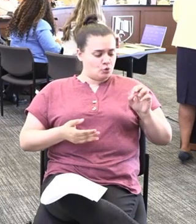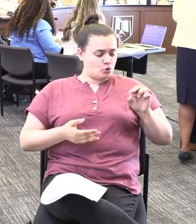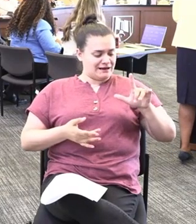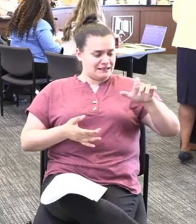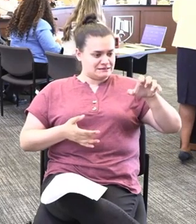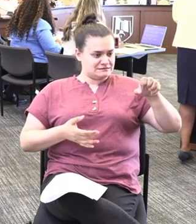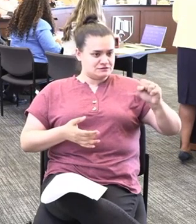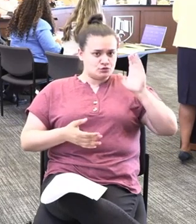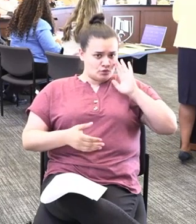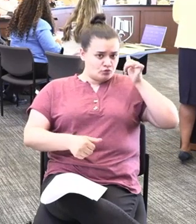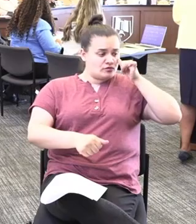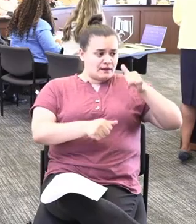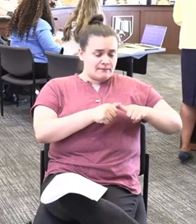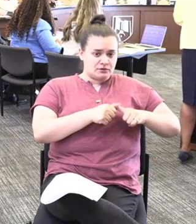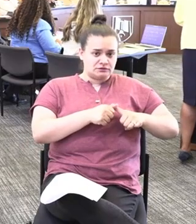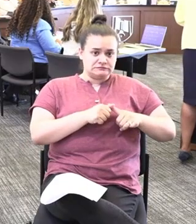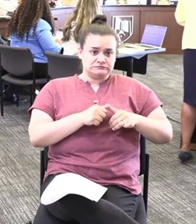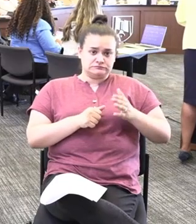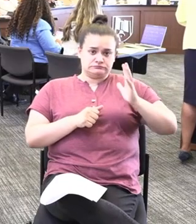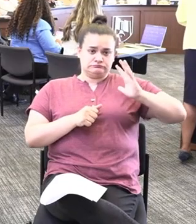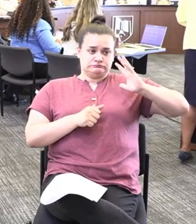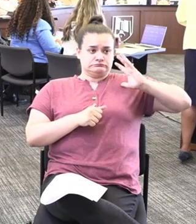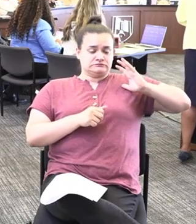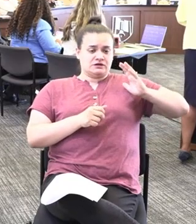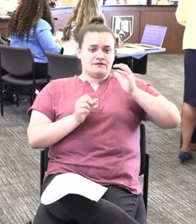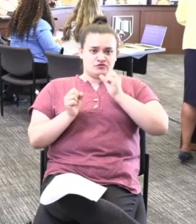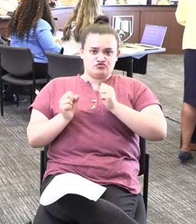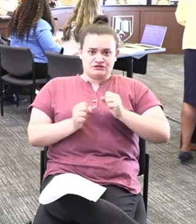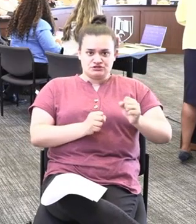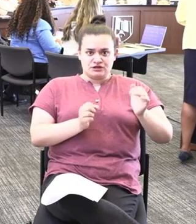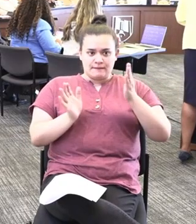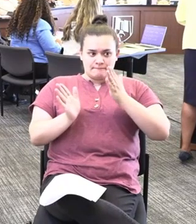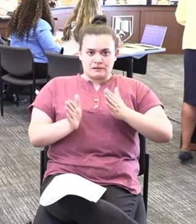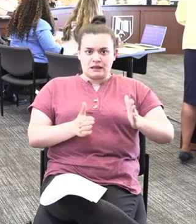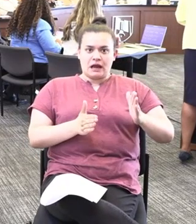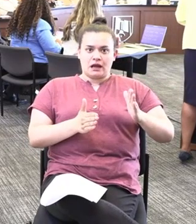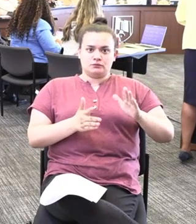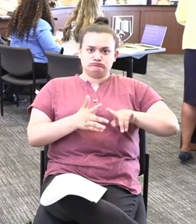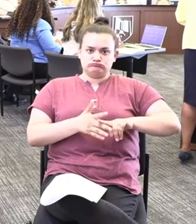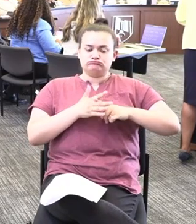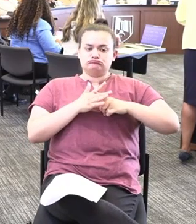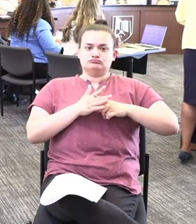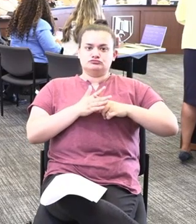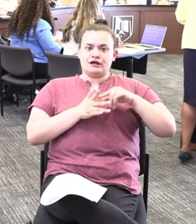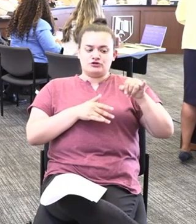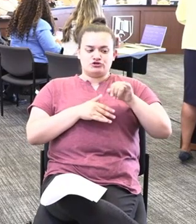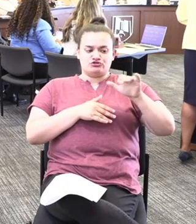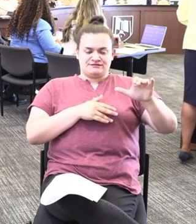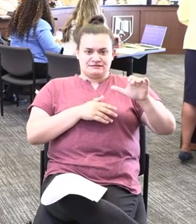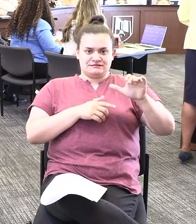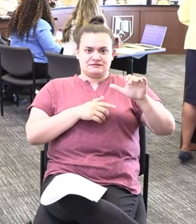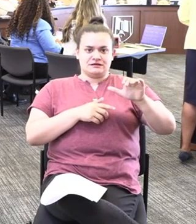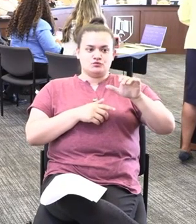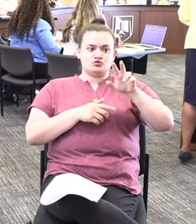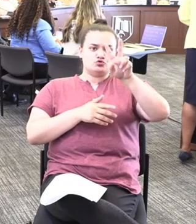will remember this, in the early days of the strategic enrollment management plan movement at JJC, it was